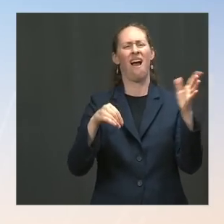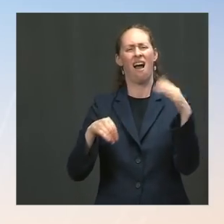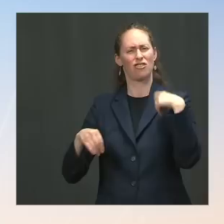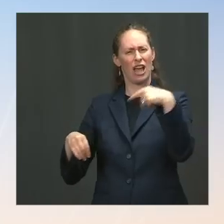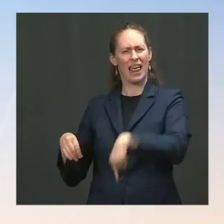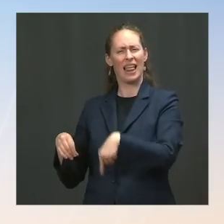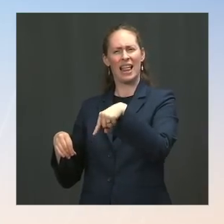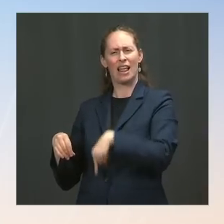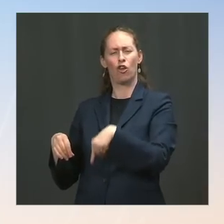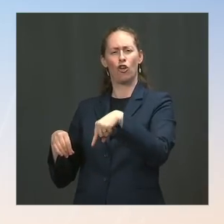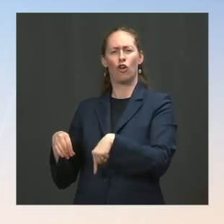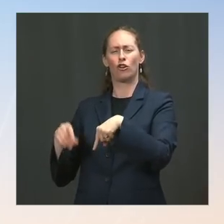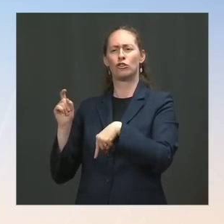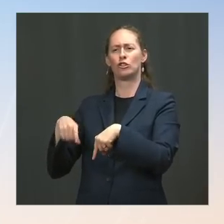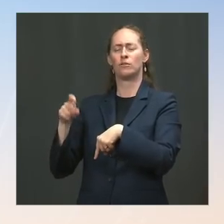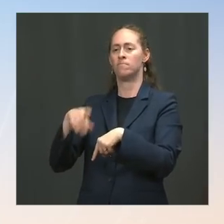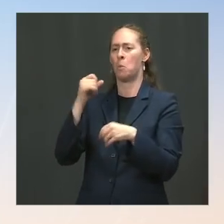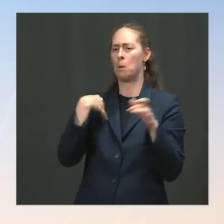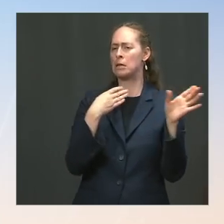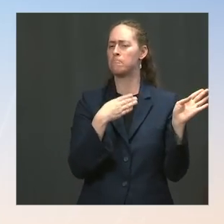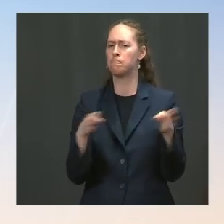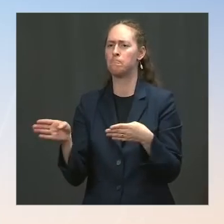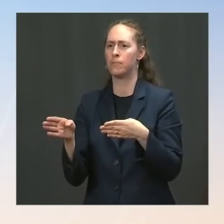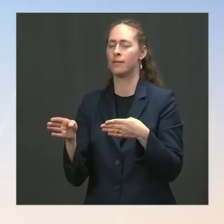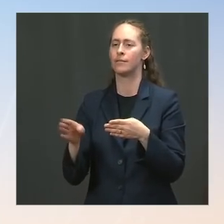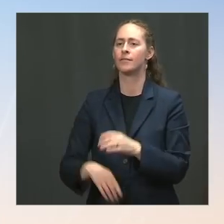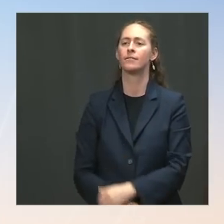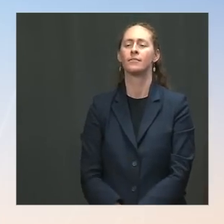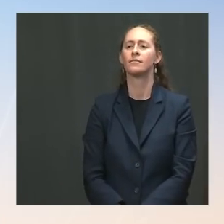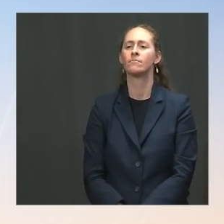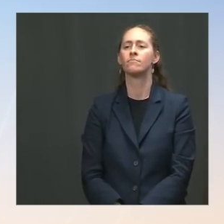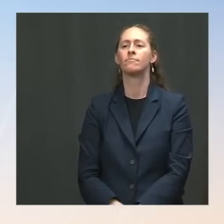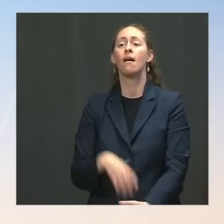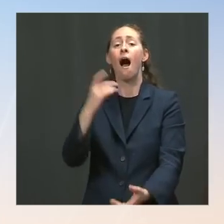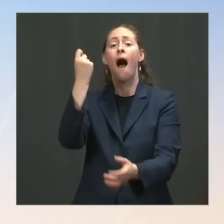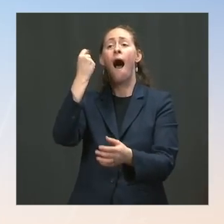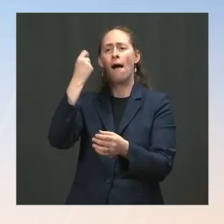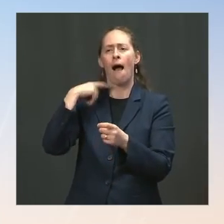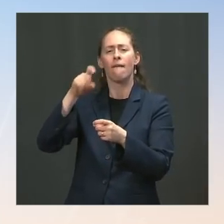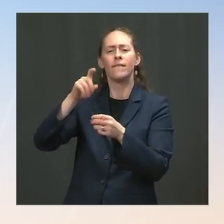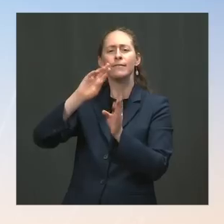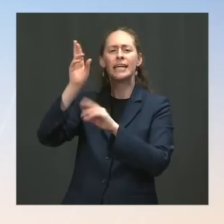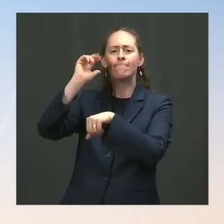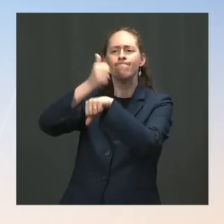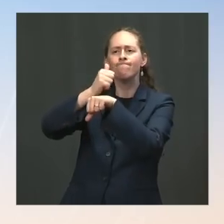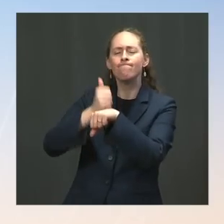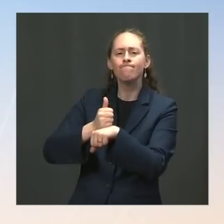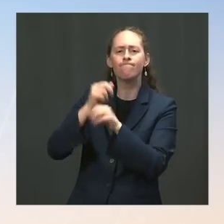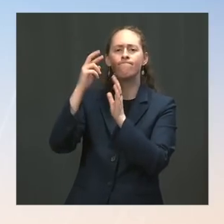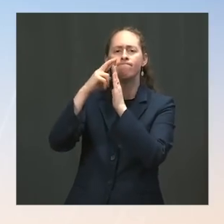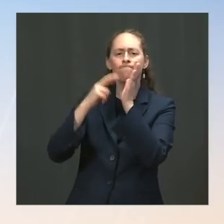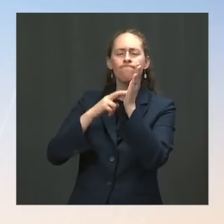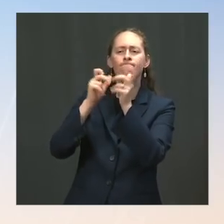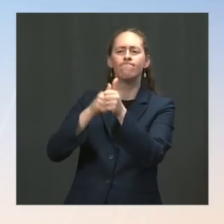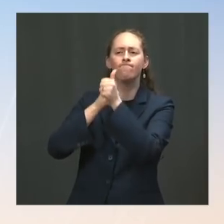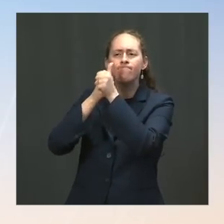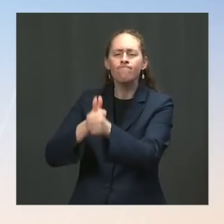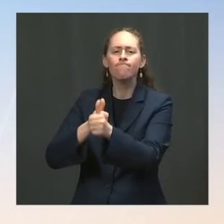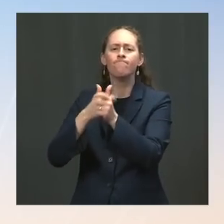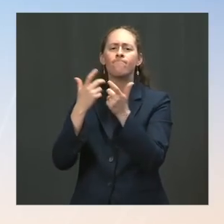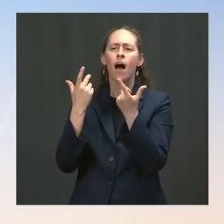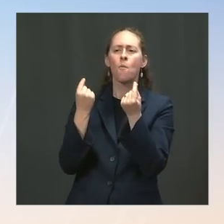by the appropriate agencies later this afternoon to ensure that we can move forward and make